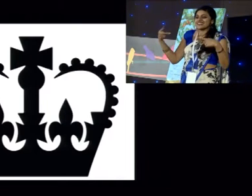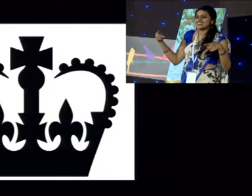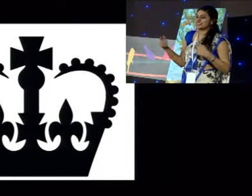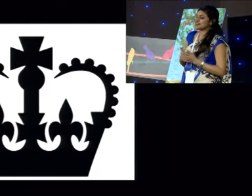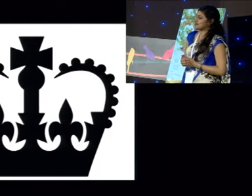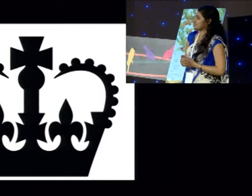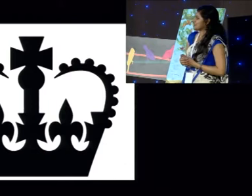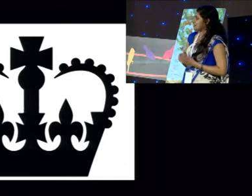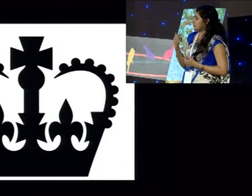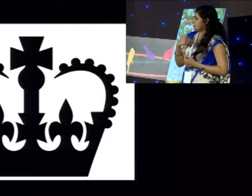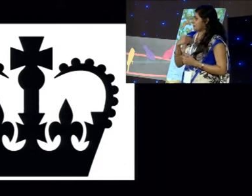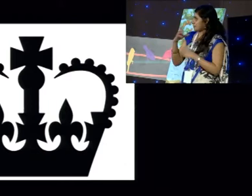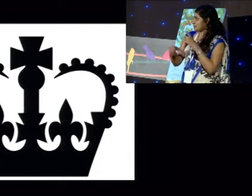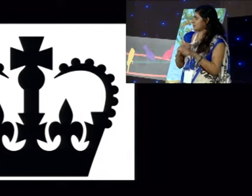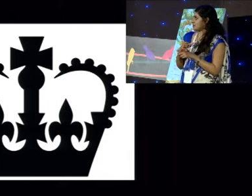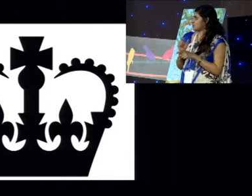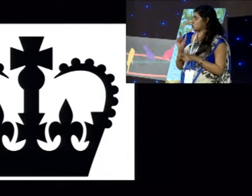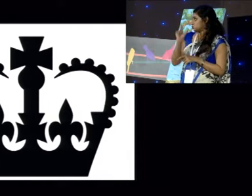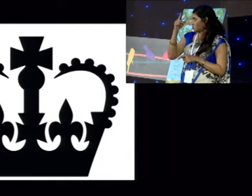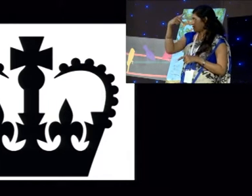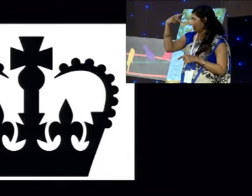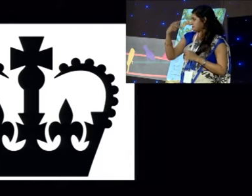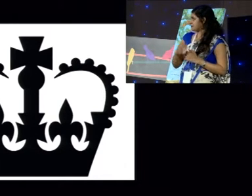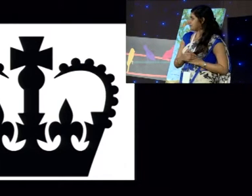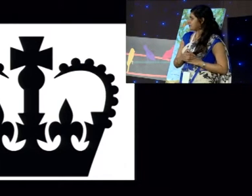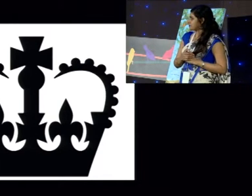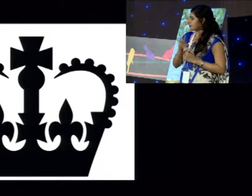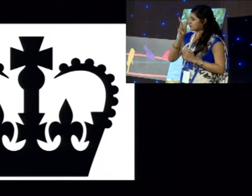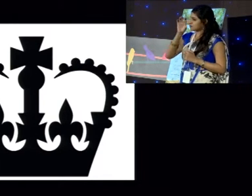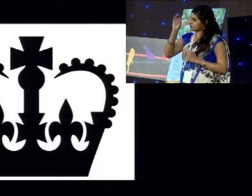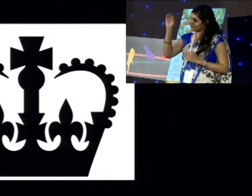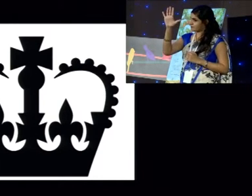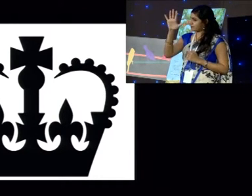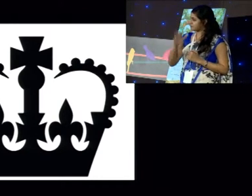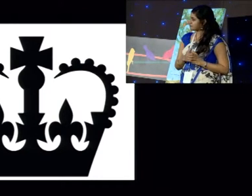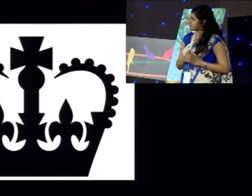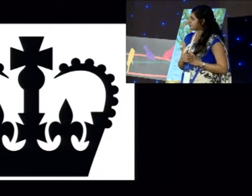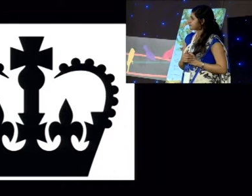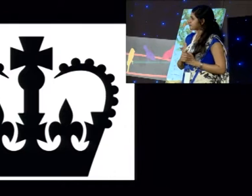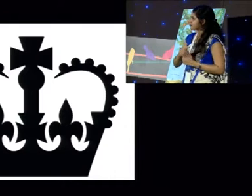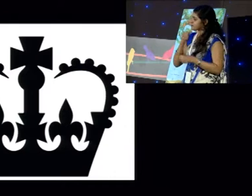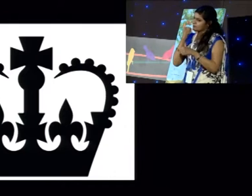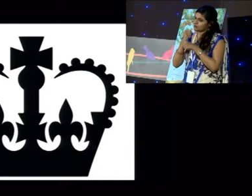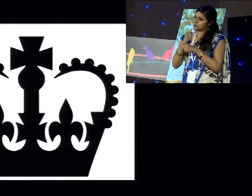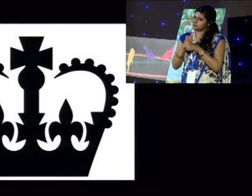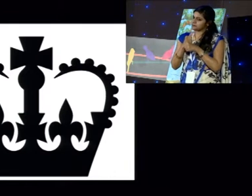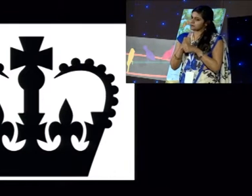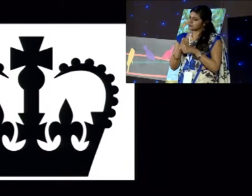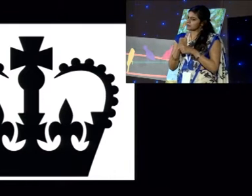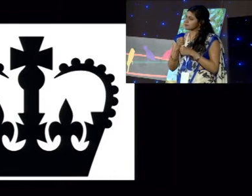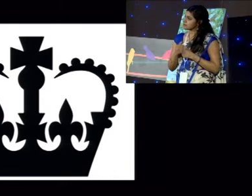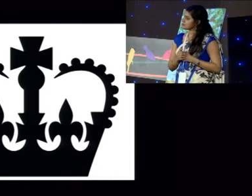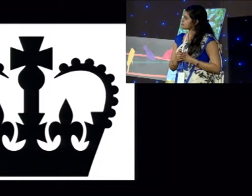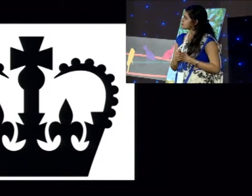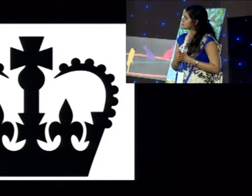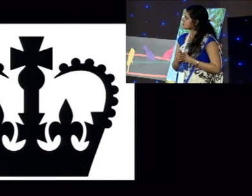So in my country, in the UK, in 2005, the government passed a new piece of